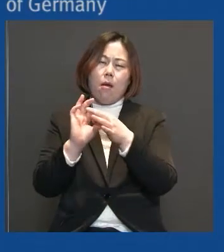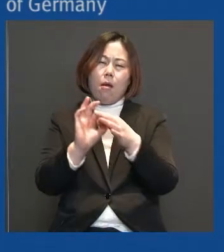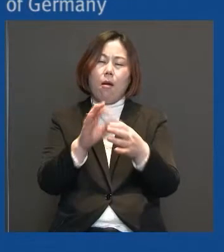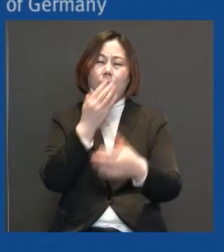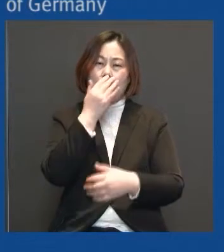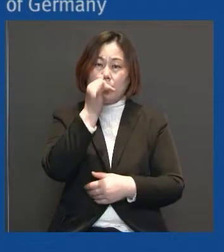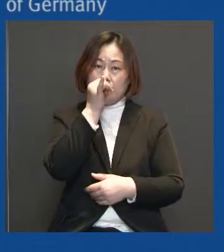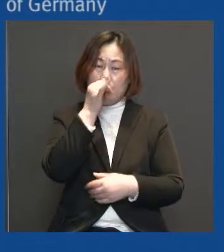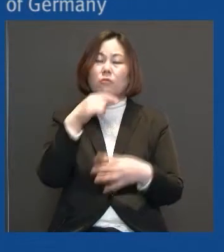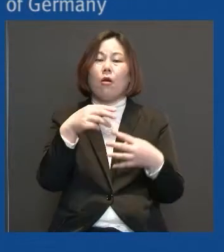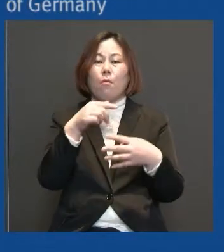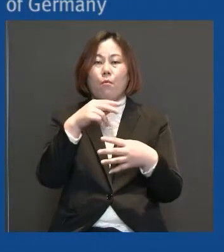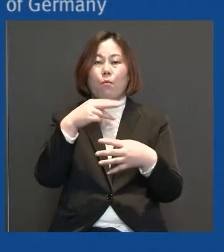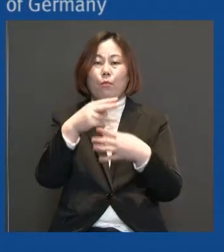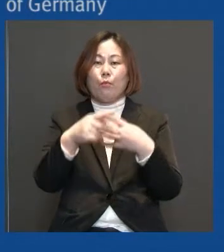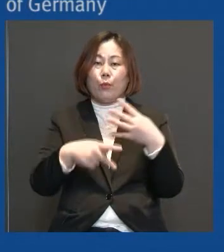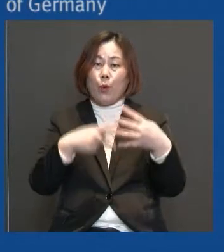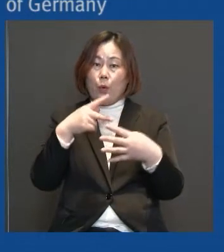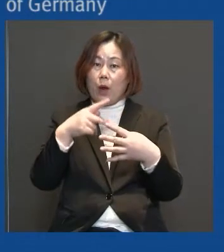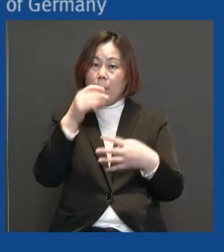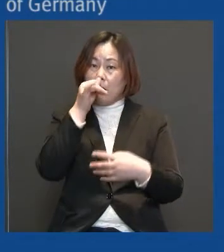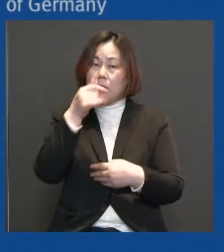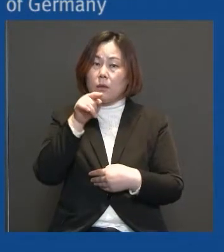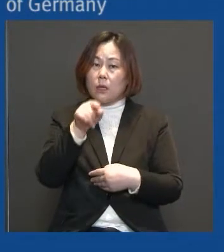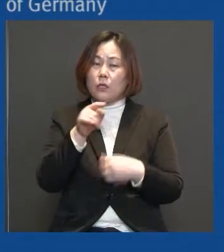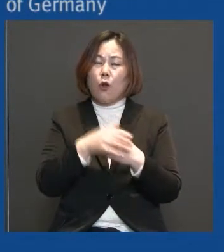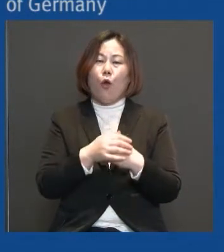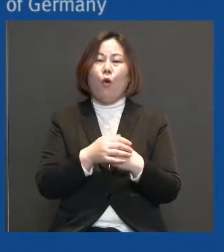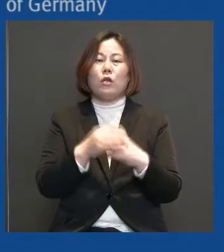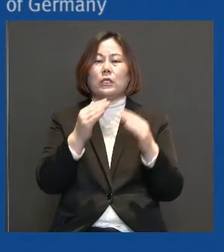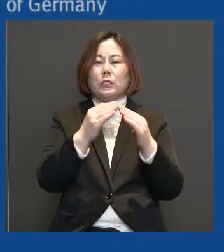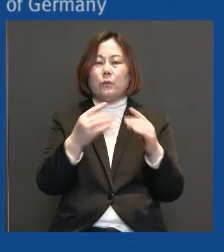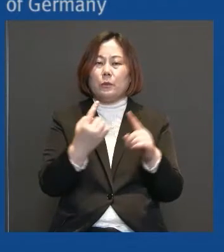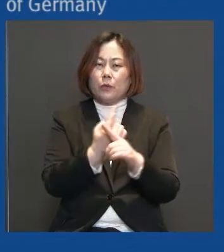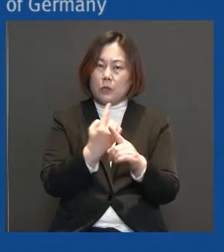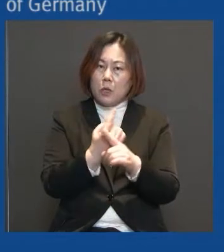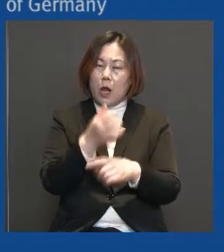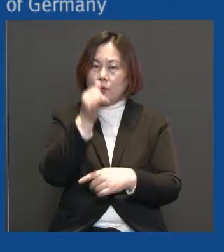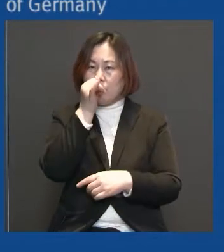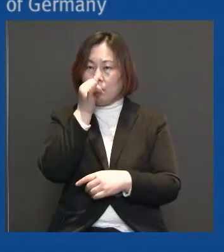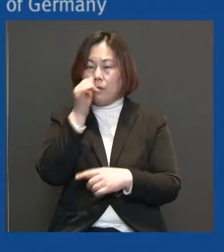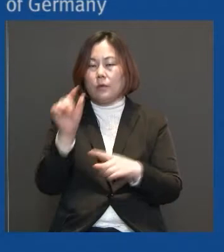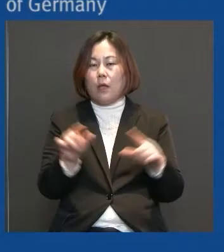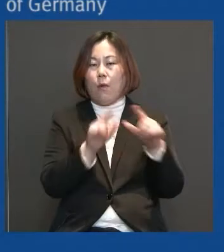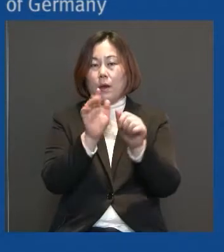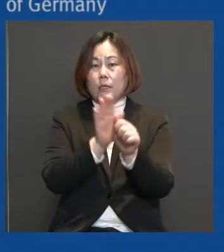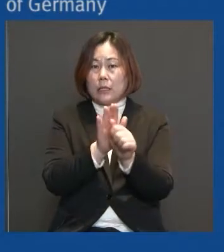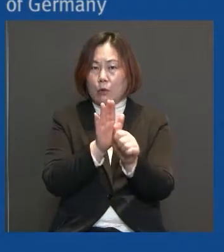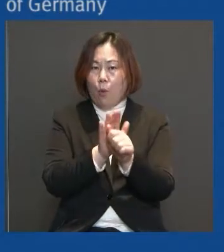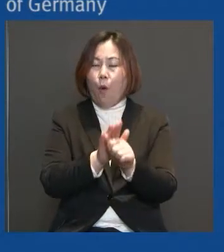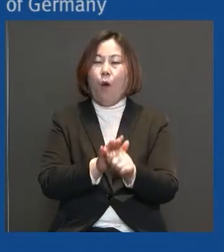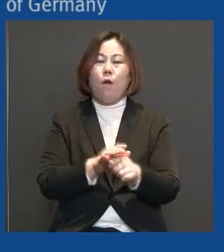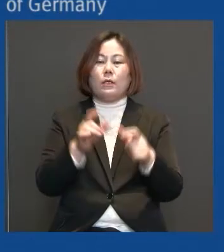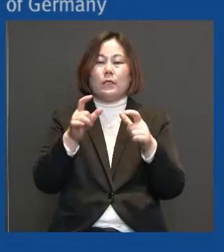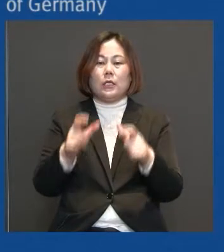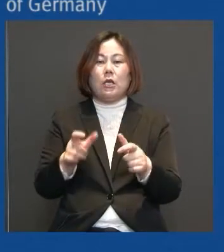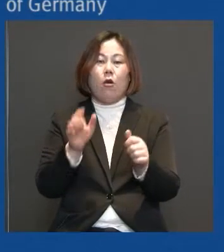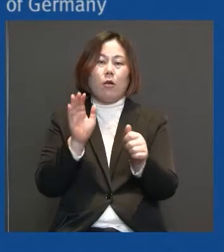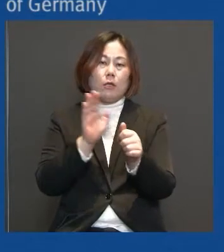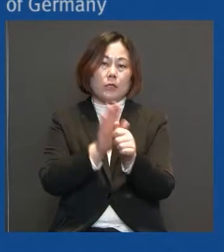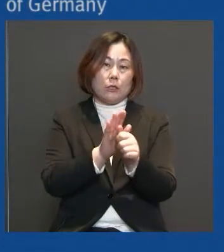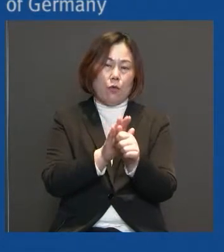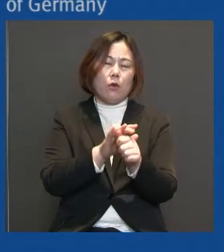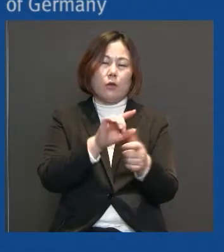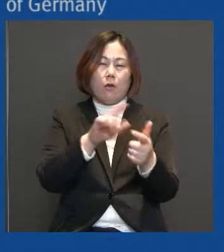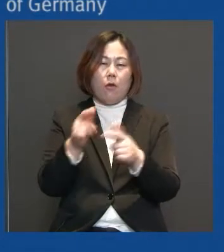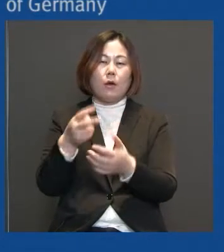age-appropriate home conversions, ambient assisted homes, local support and advisory services, as well as neighborhood help schemes.